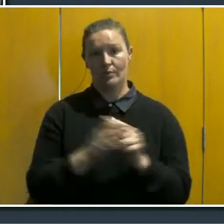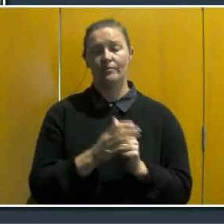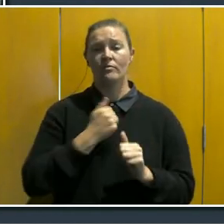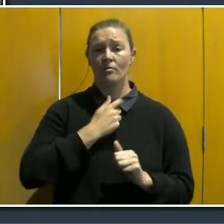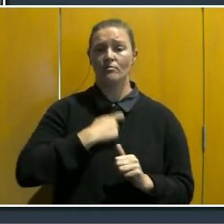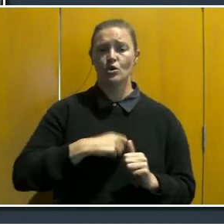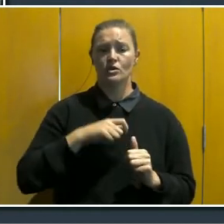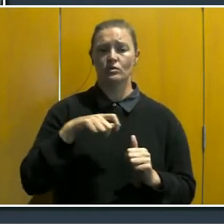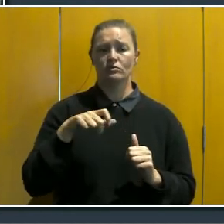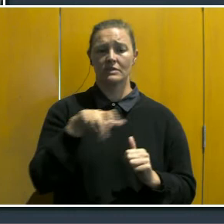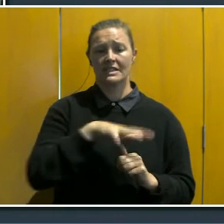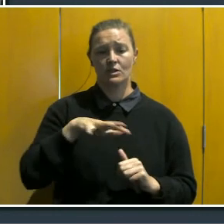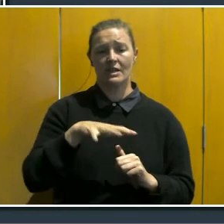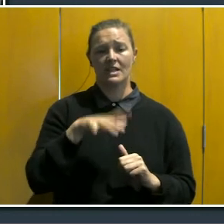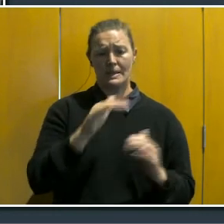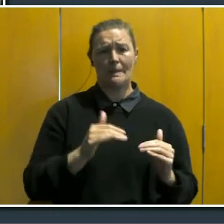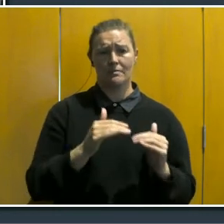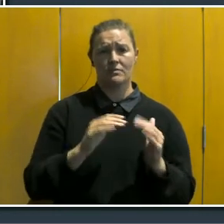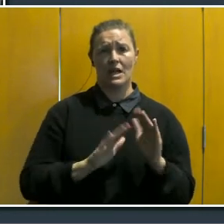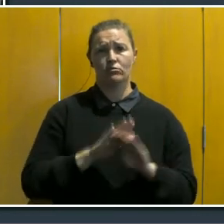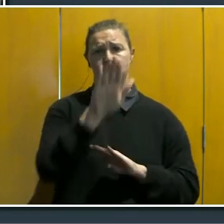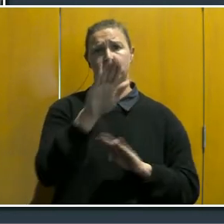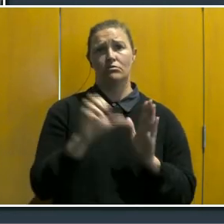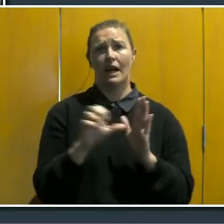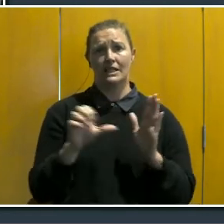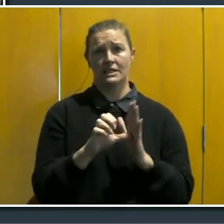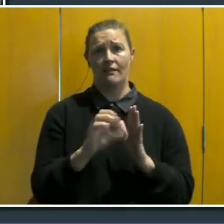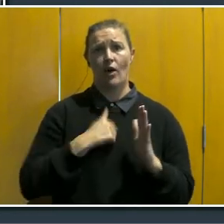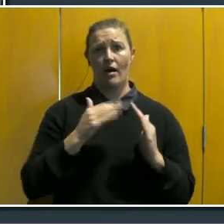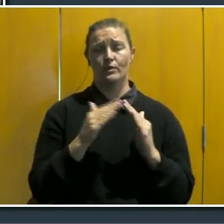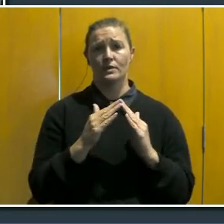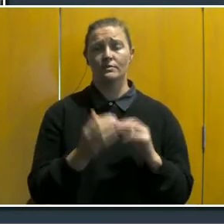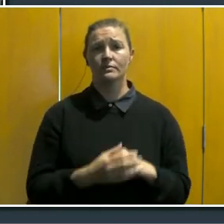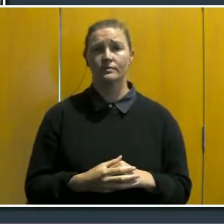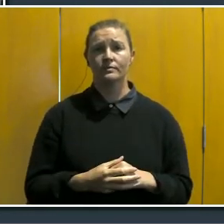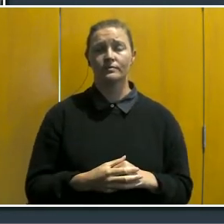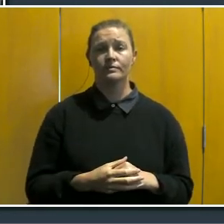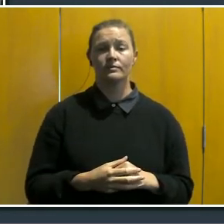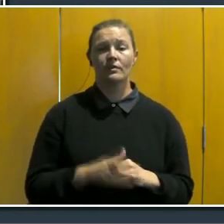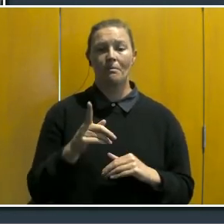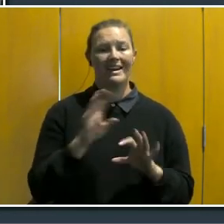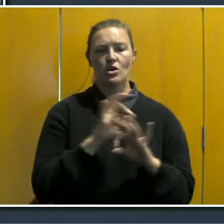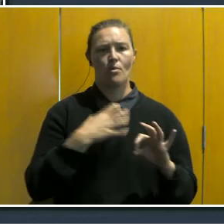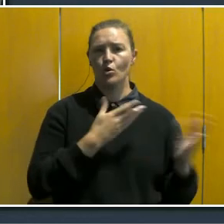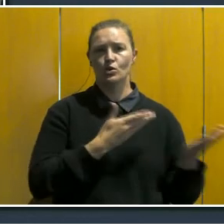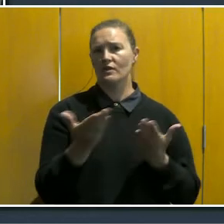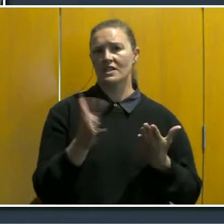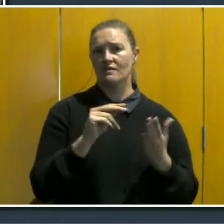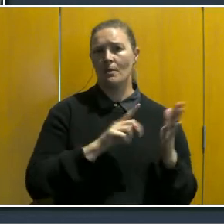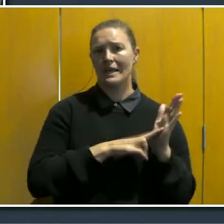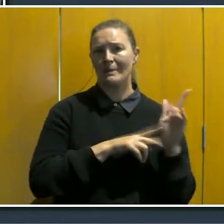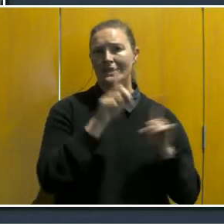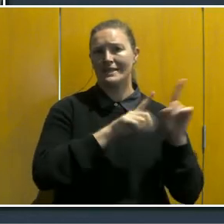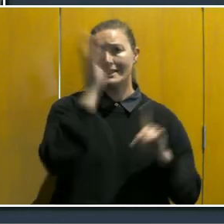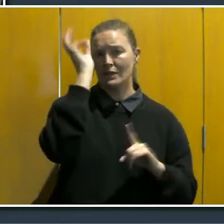with this proposal is a major increase in rates that our property will incur without any increase in services from Napier City